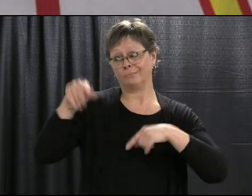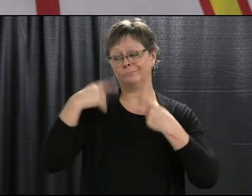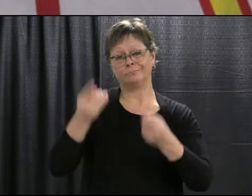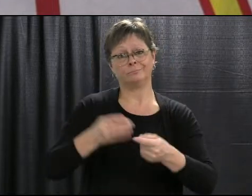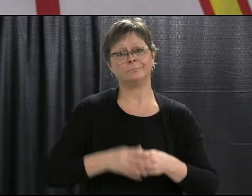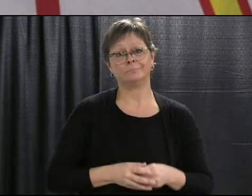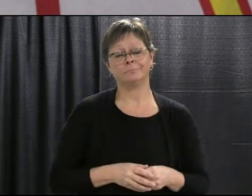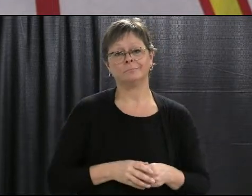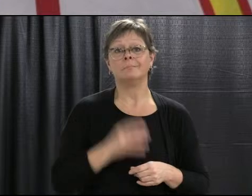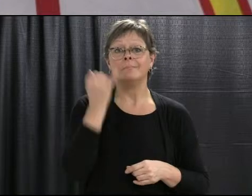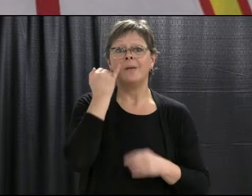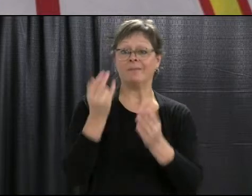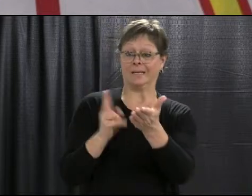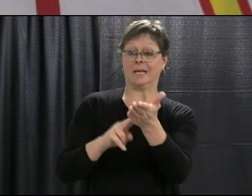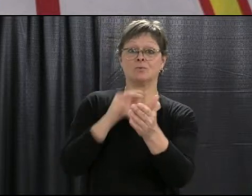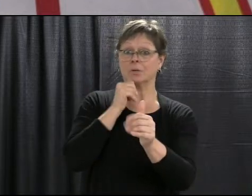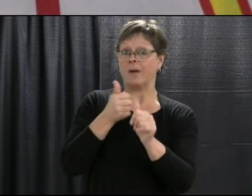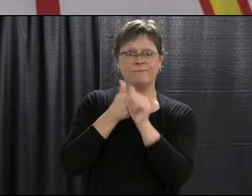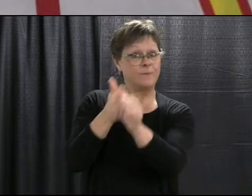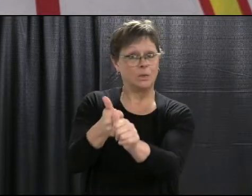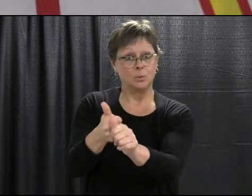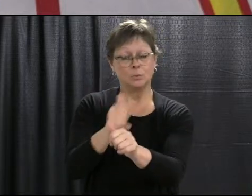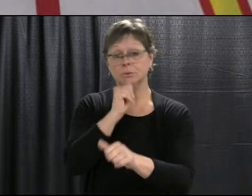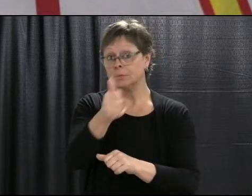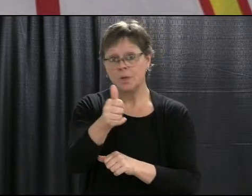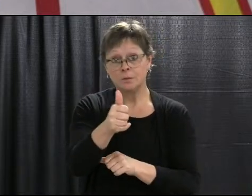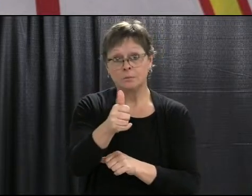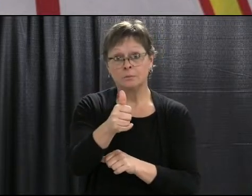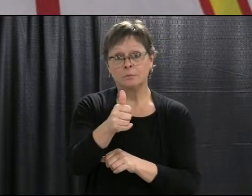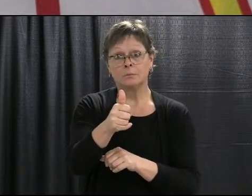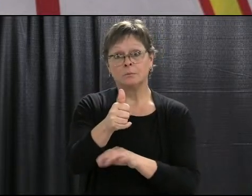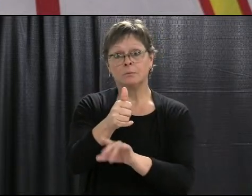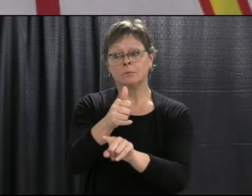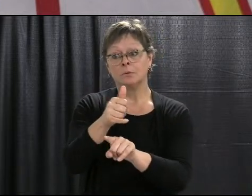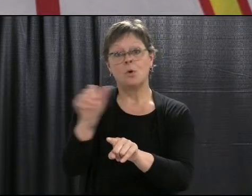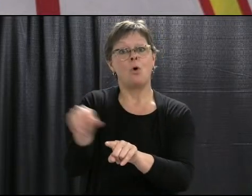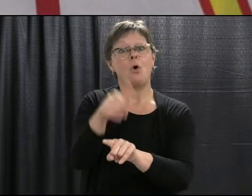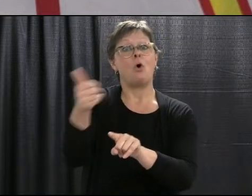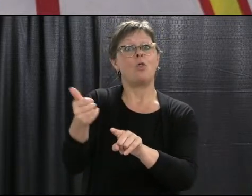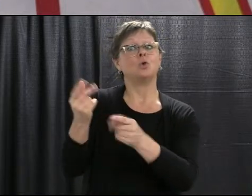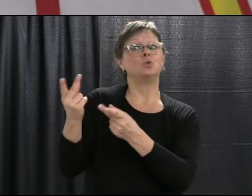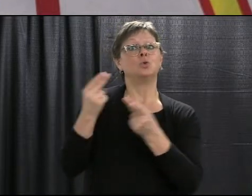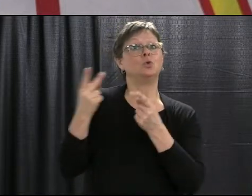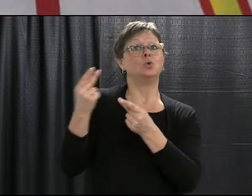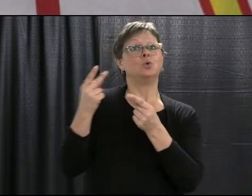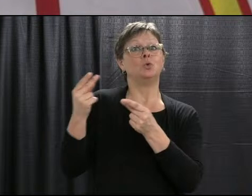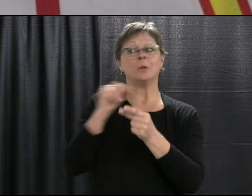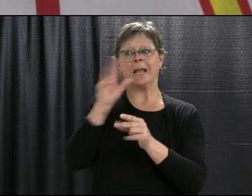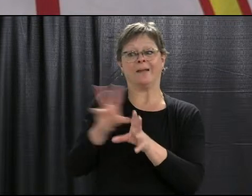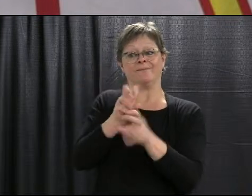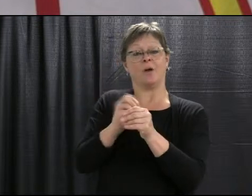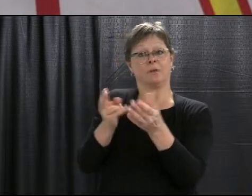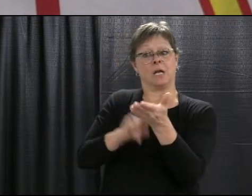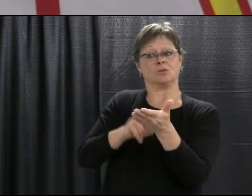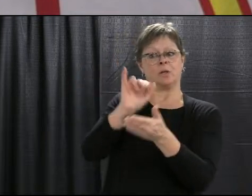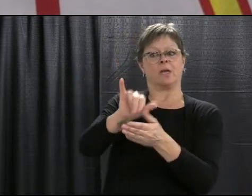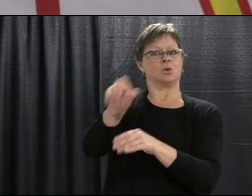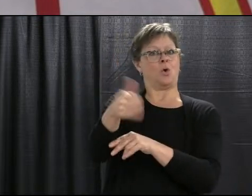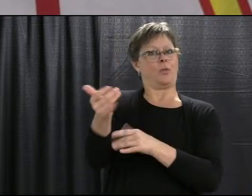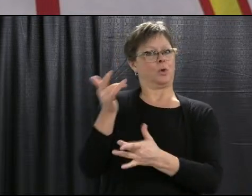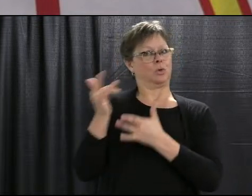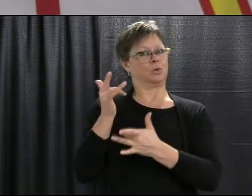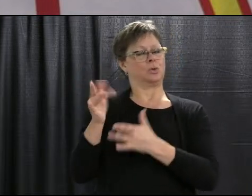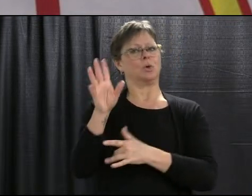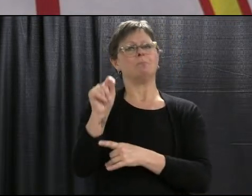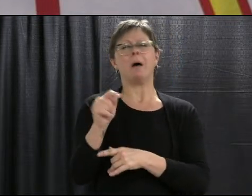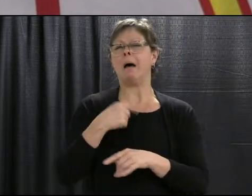the contracts were not followed and things were done outside the contracts, then there's another concern. But it's